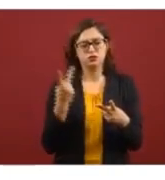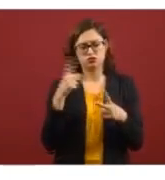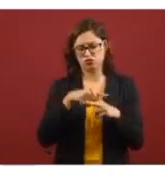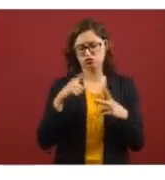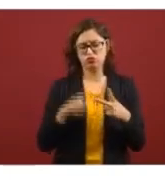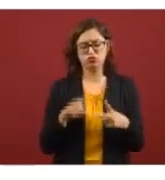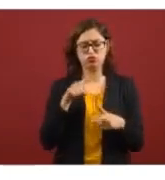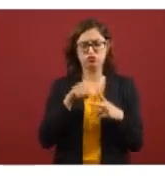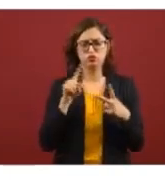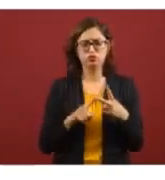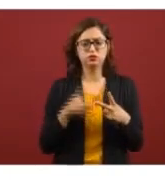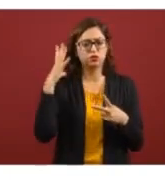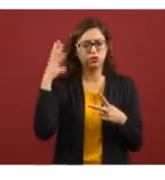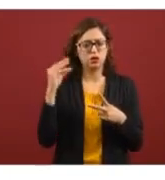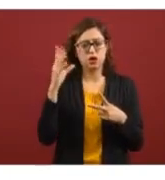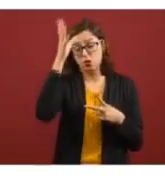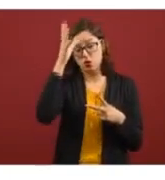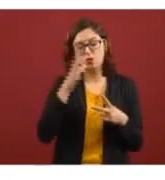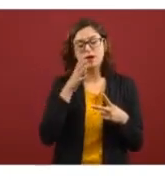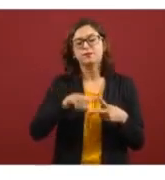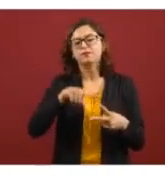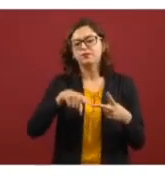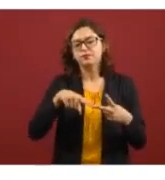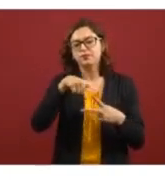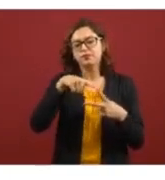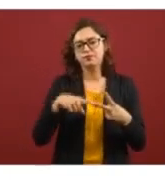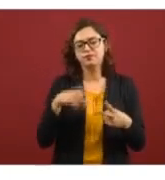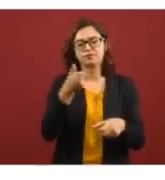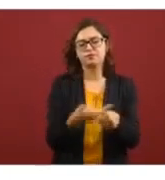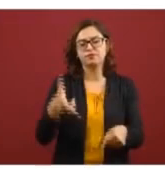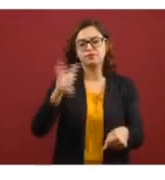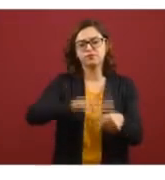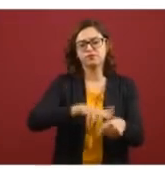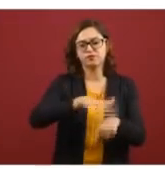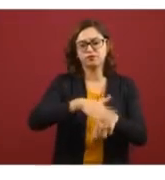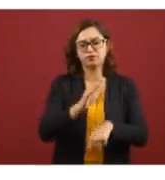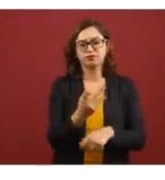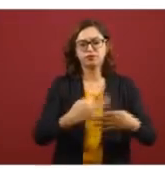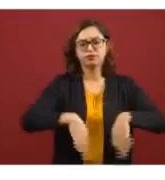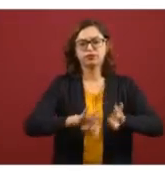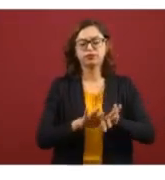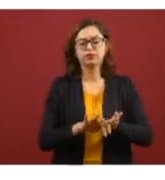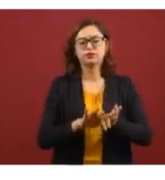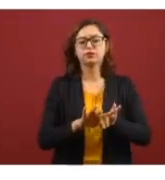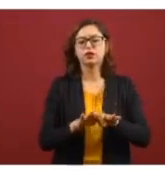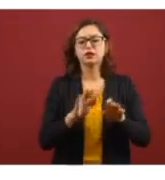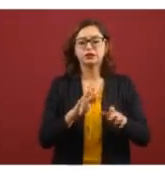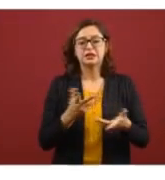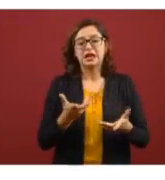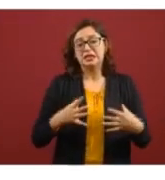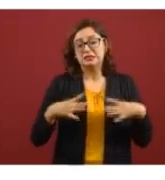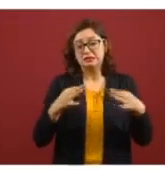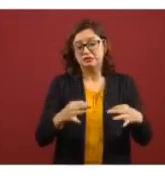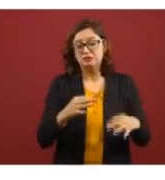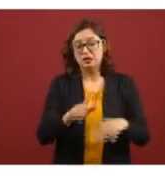Coahuila, there's 32 amplifications of hospitals.